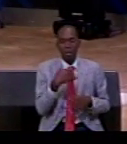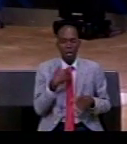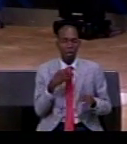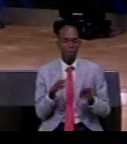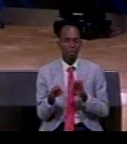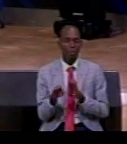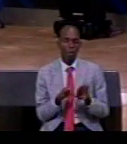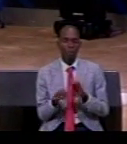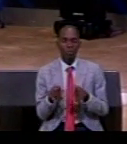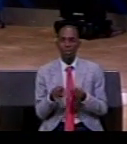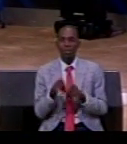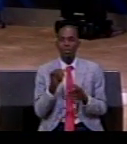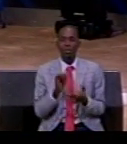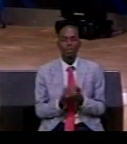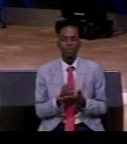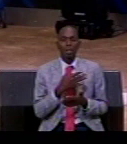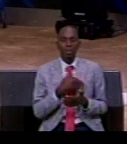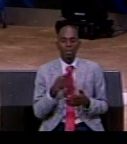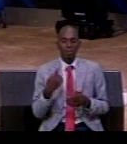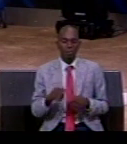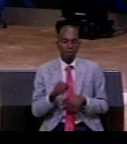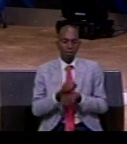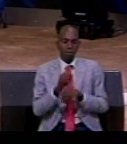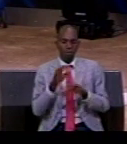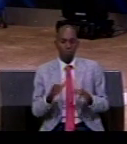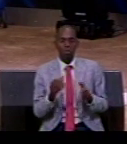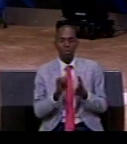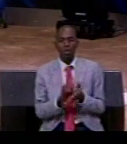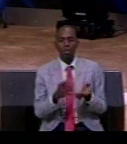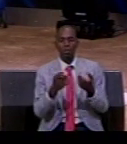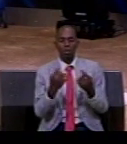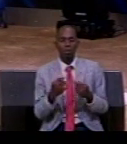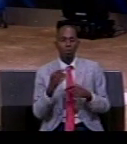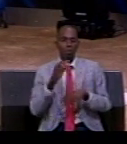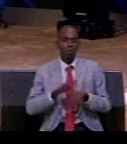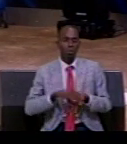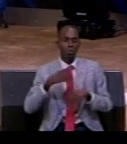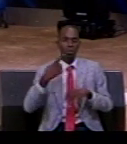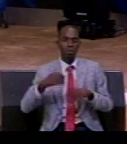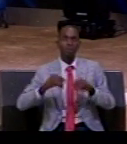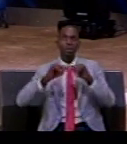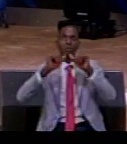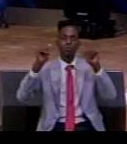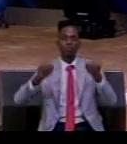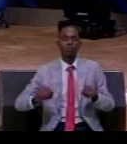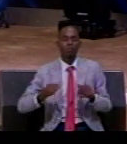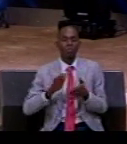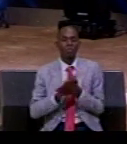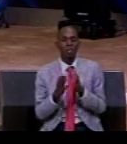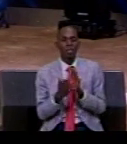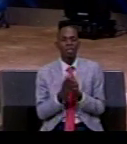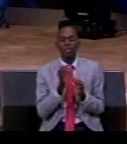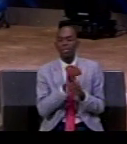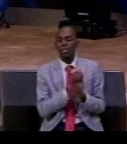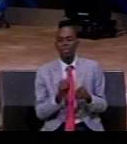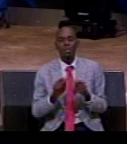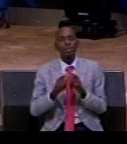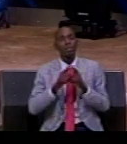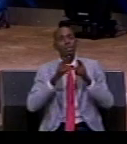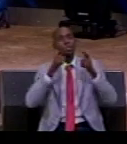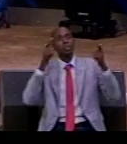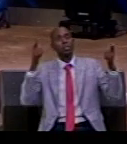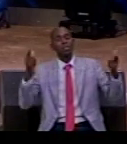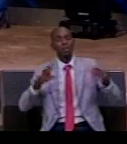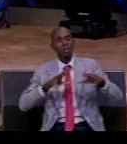the stone that smote the image became a great mountain and